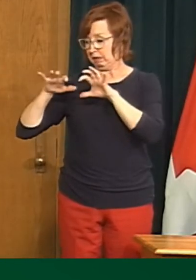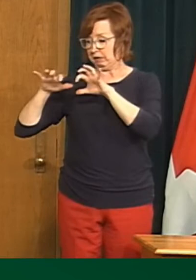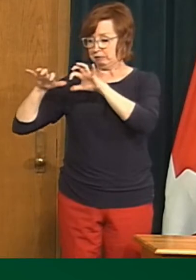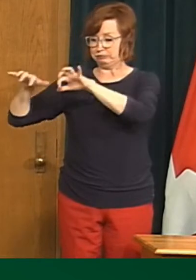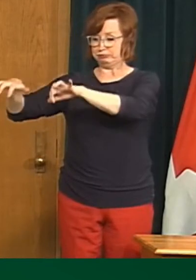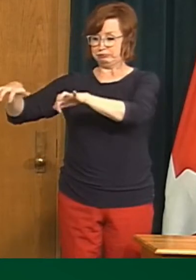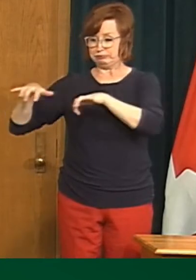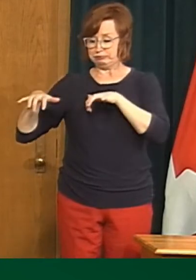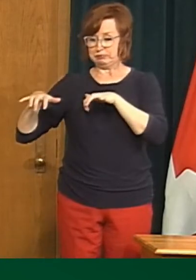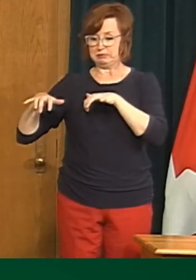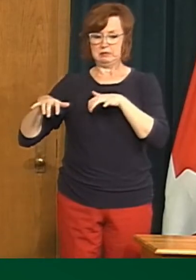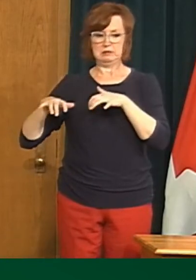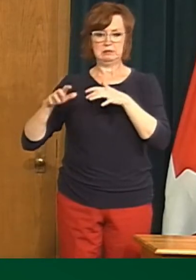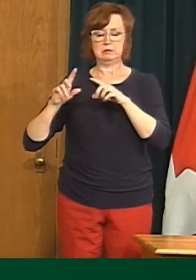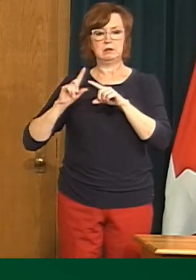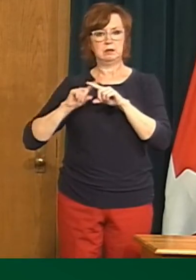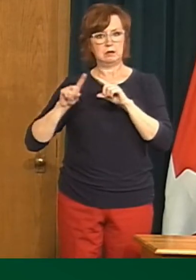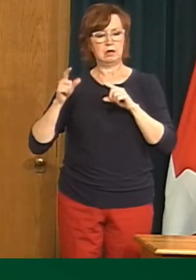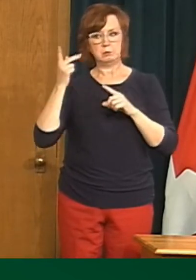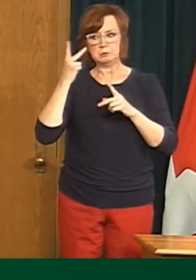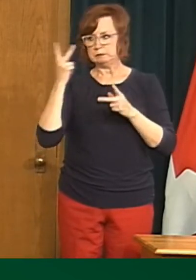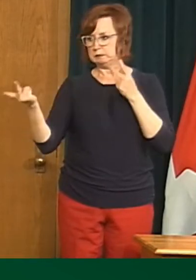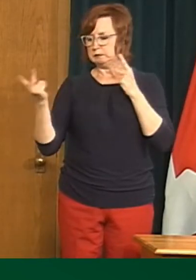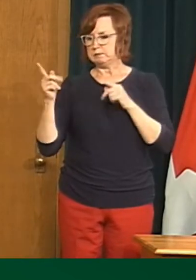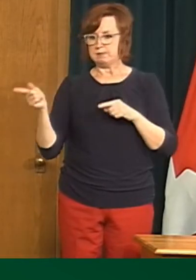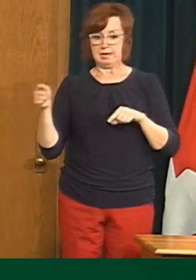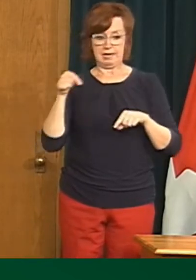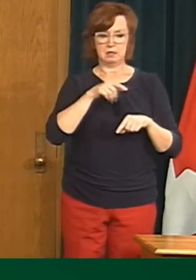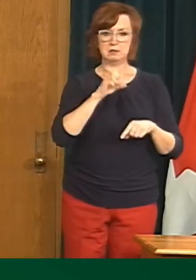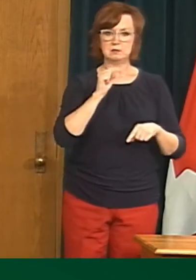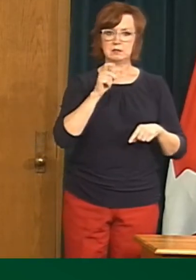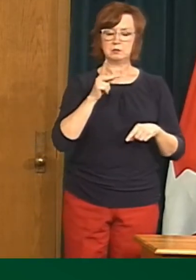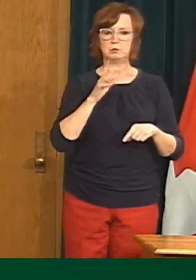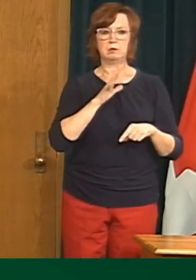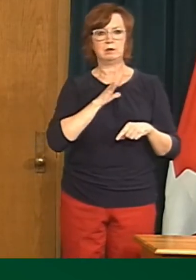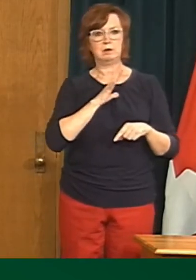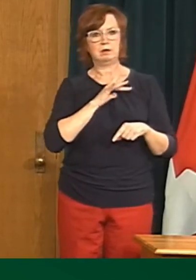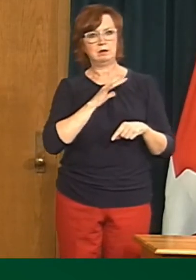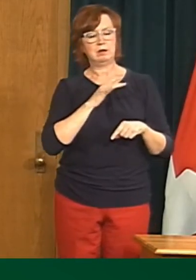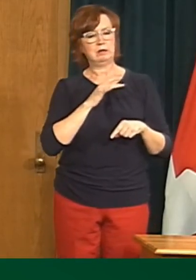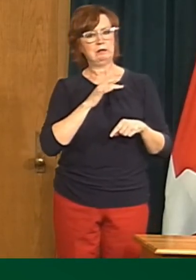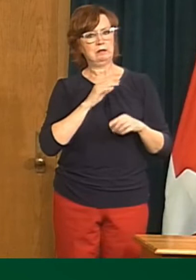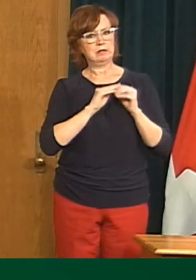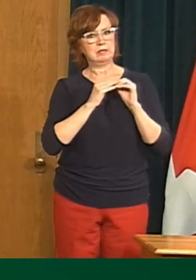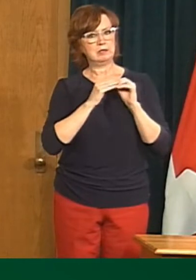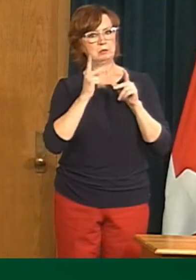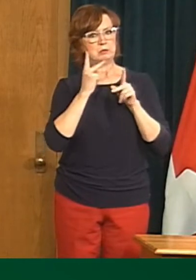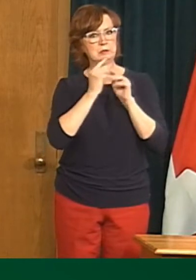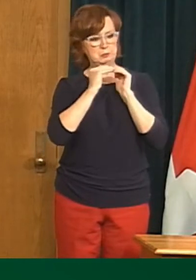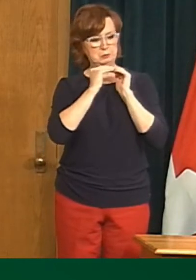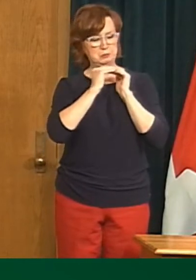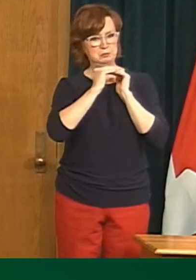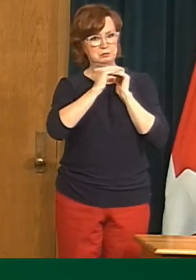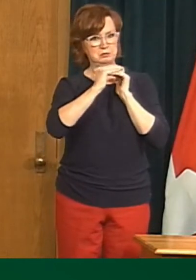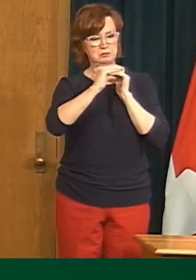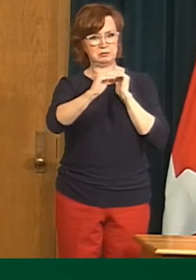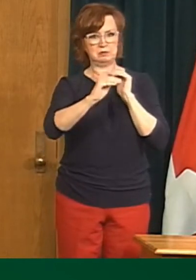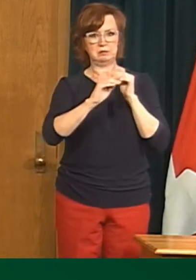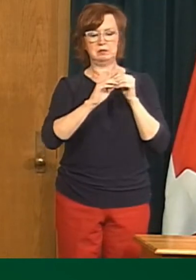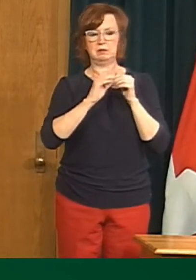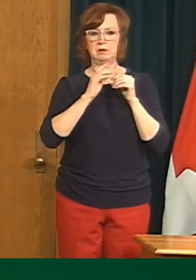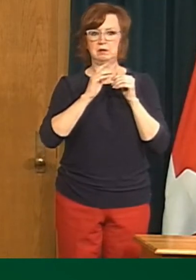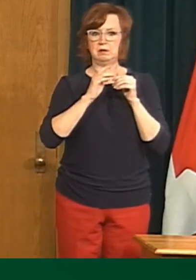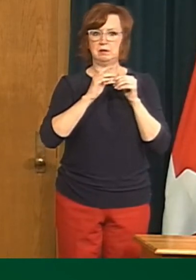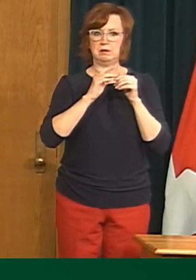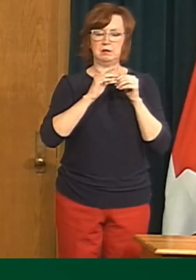province, in their physical distancing, in their hand hygiene, having virtual visits with